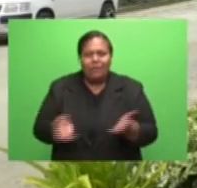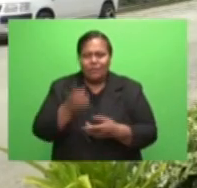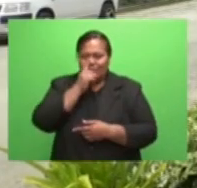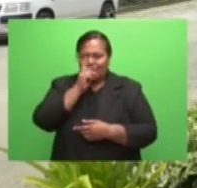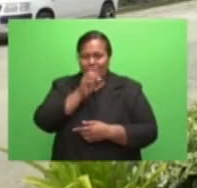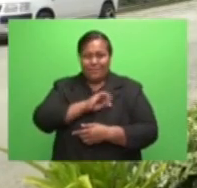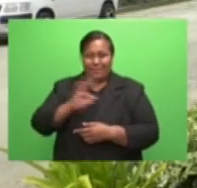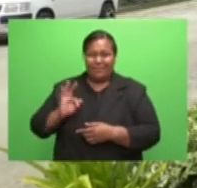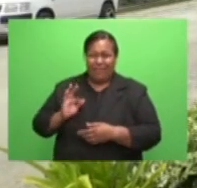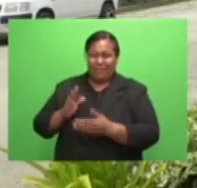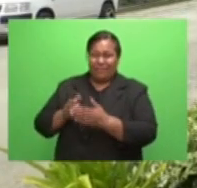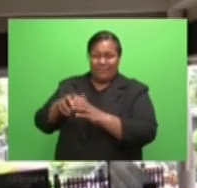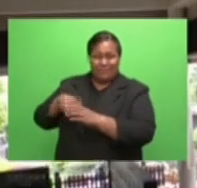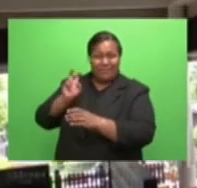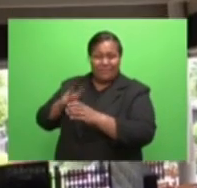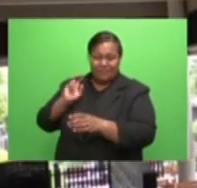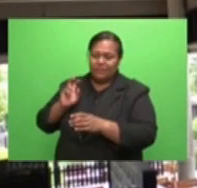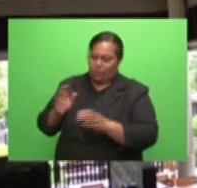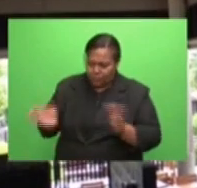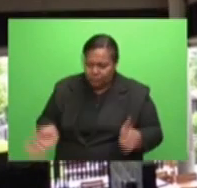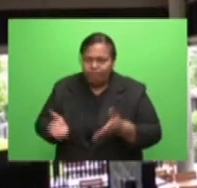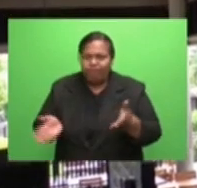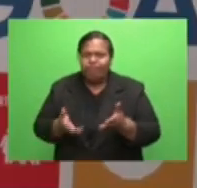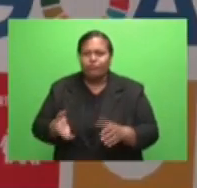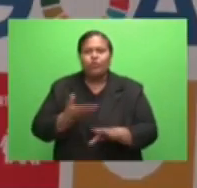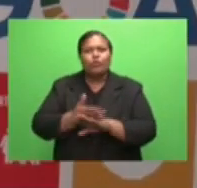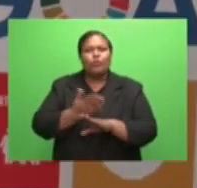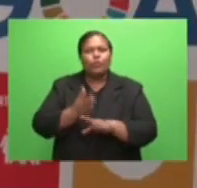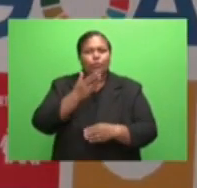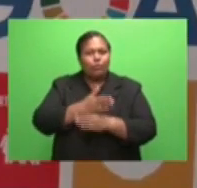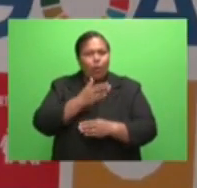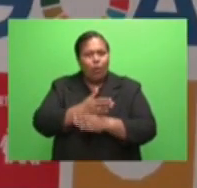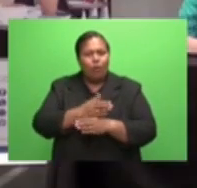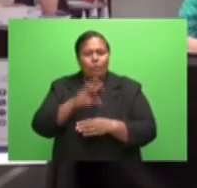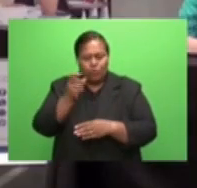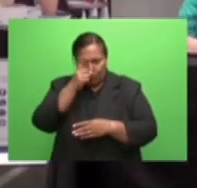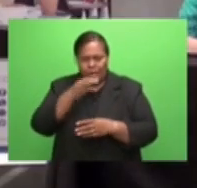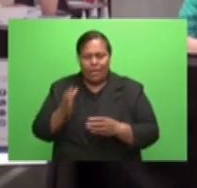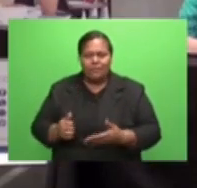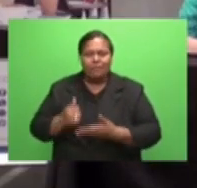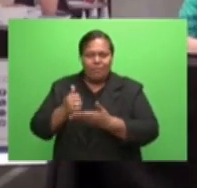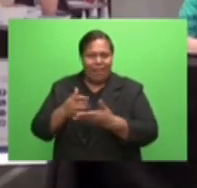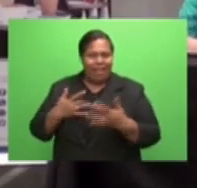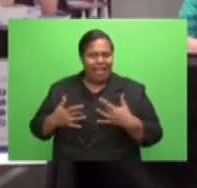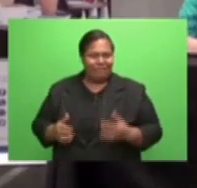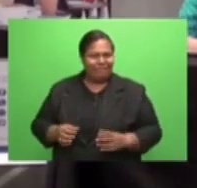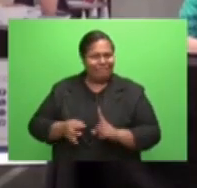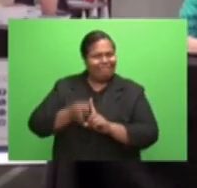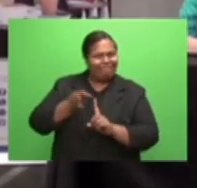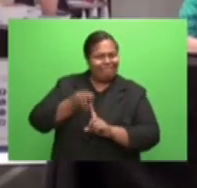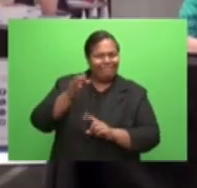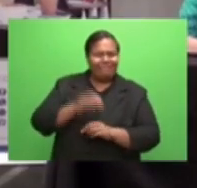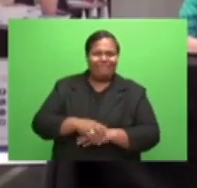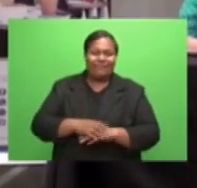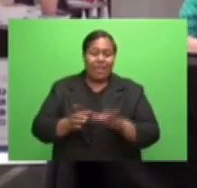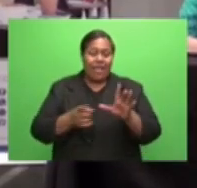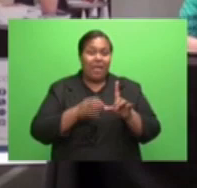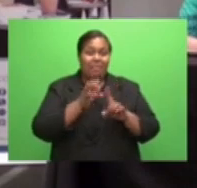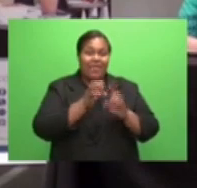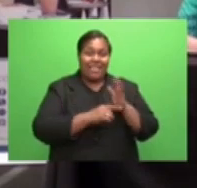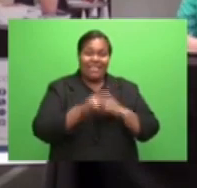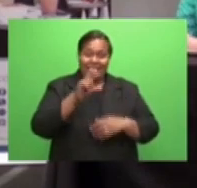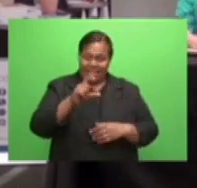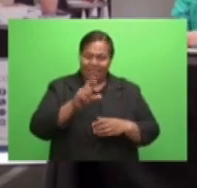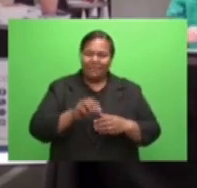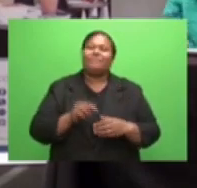jobs, start new ventures in order to support their livelihoods. The courses provided by APTC will comprise